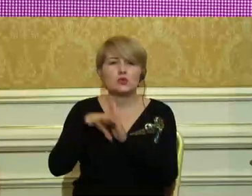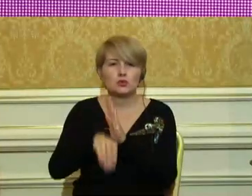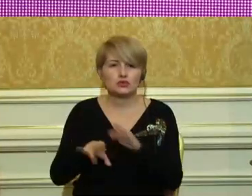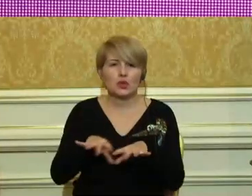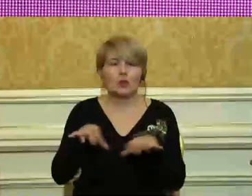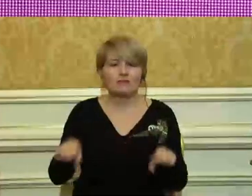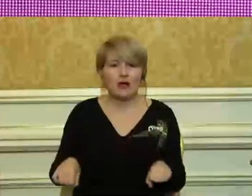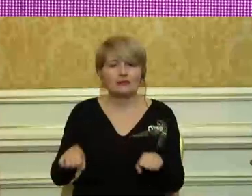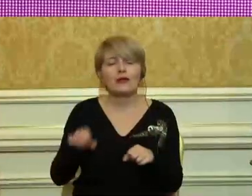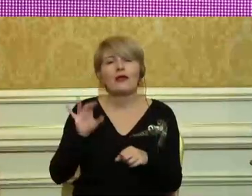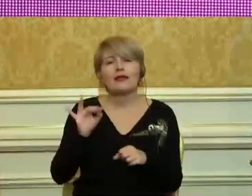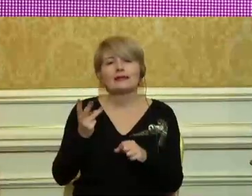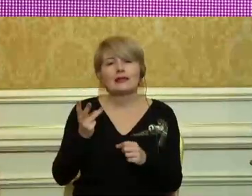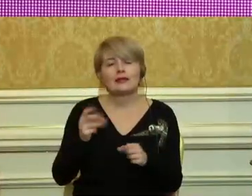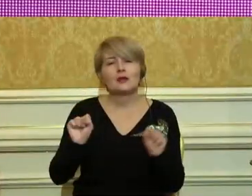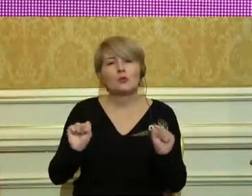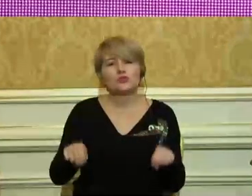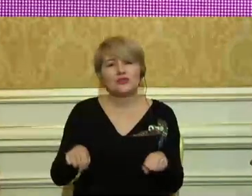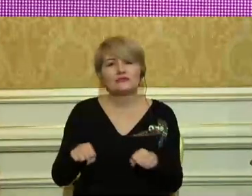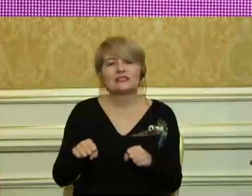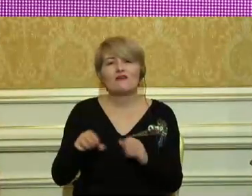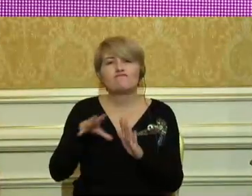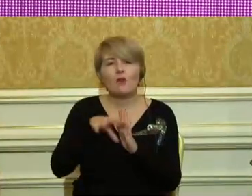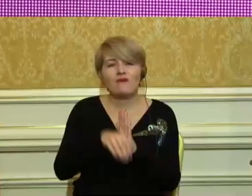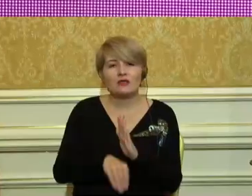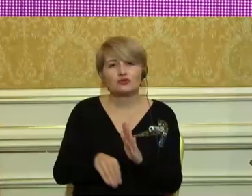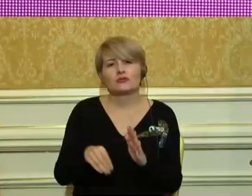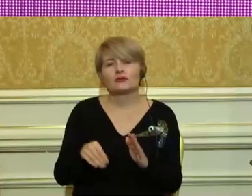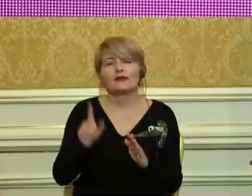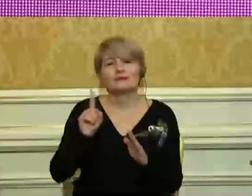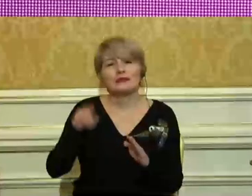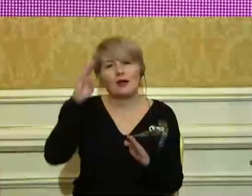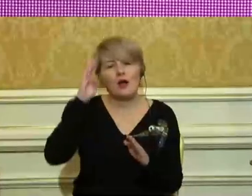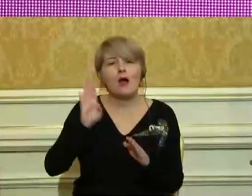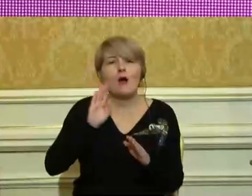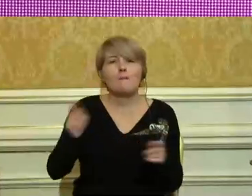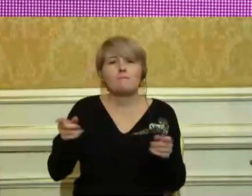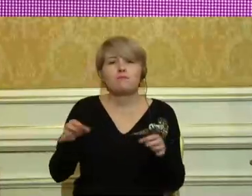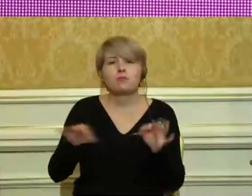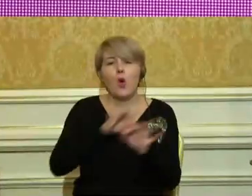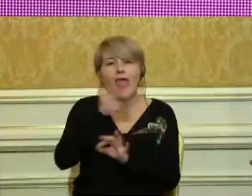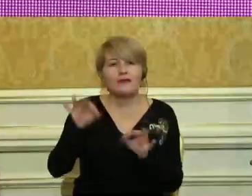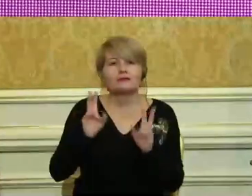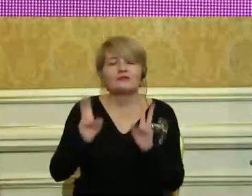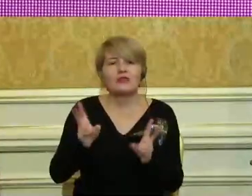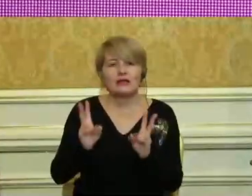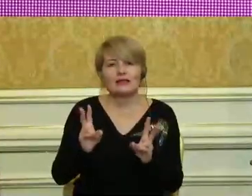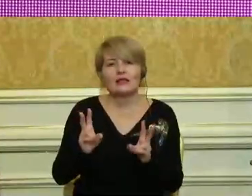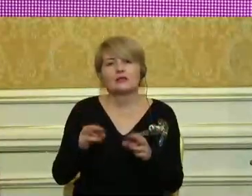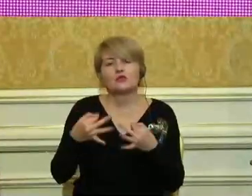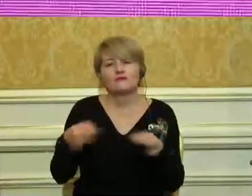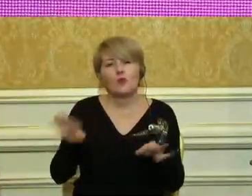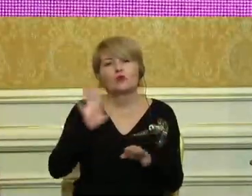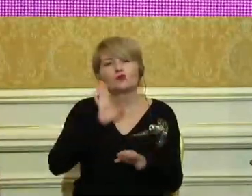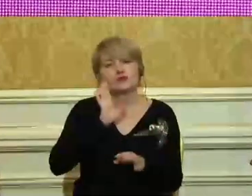the abilities of the women to be involved into the authorities' activities, and the third, gender products